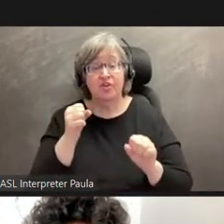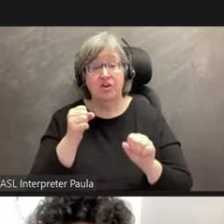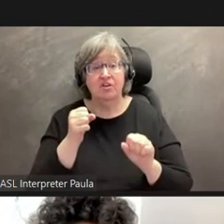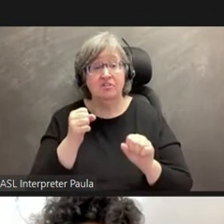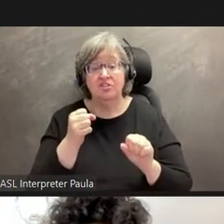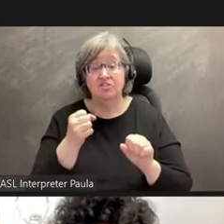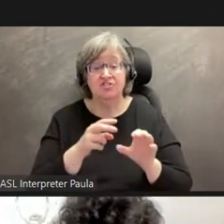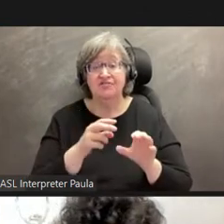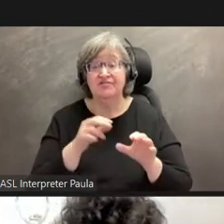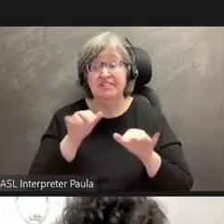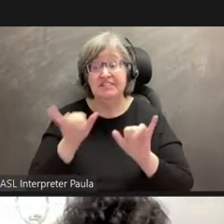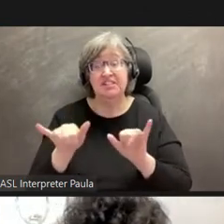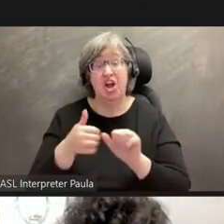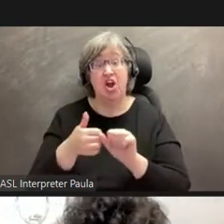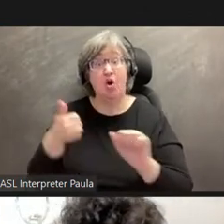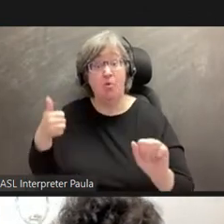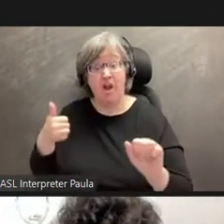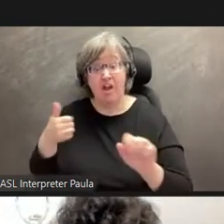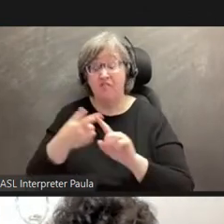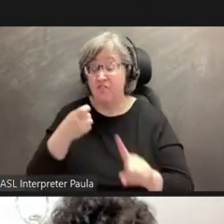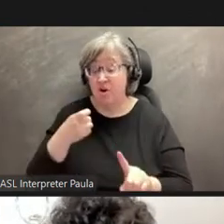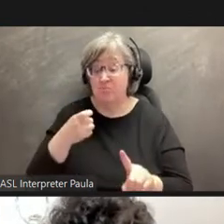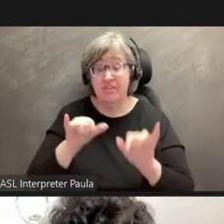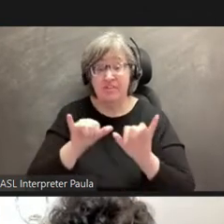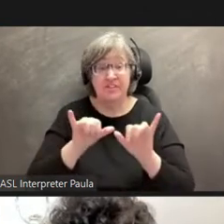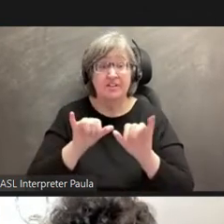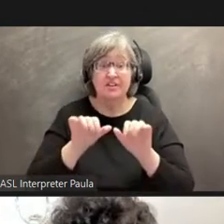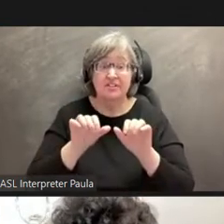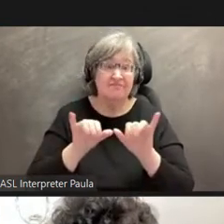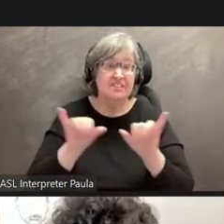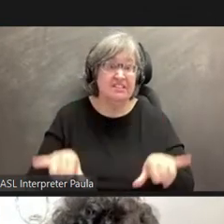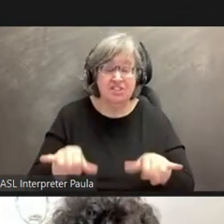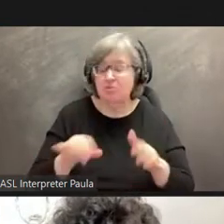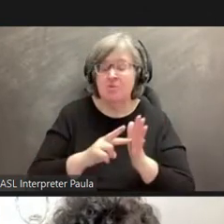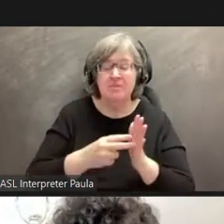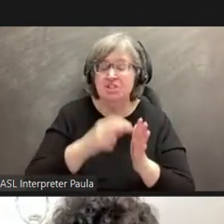with, we won't have to deal with any fights with them on the system later.